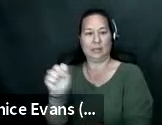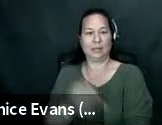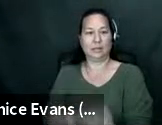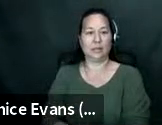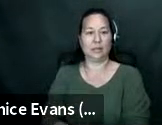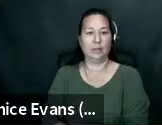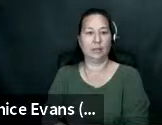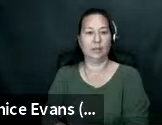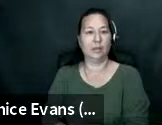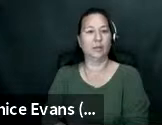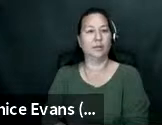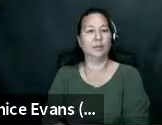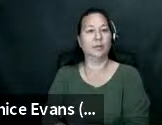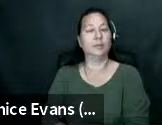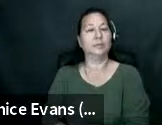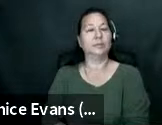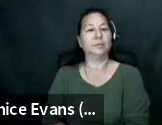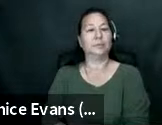Next slide, please.